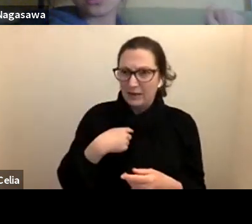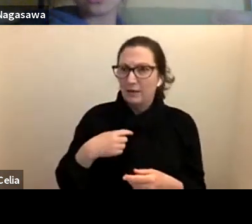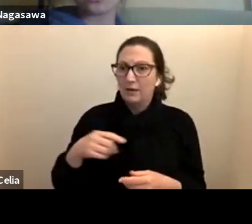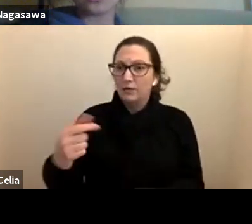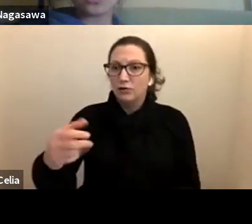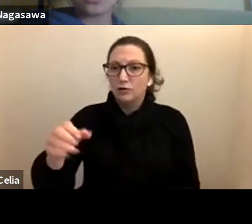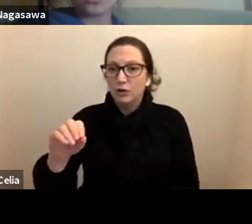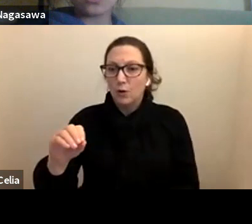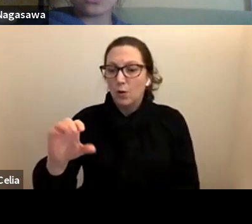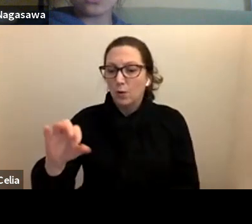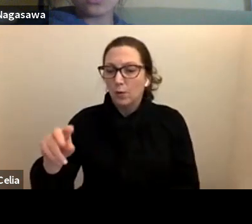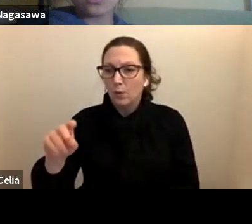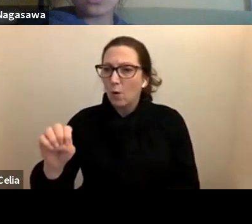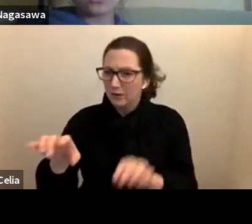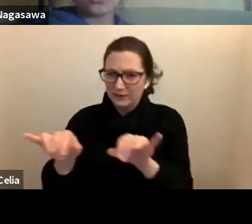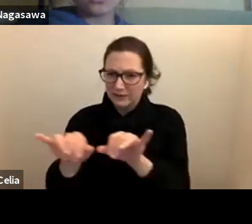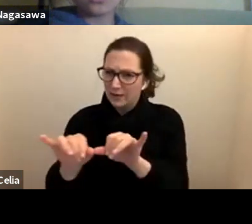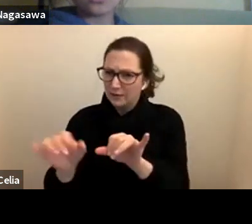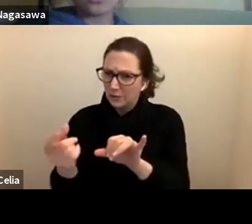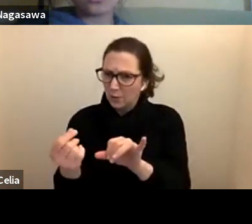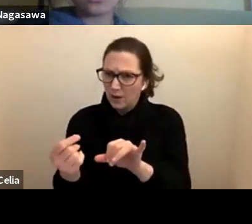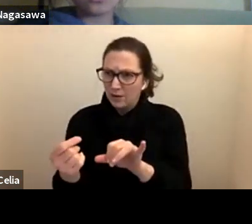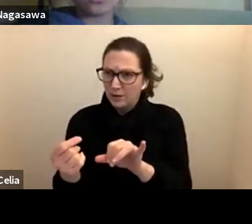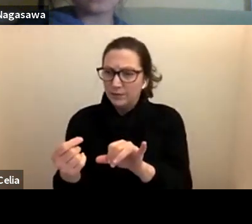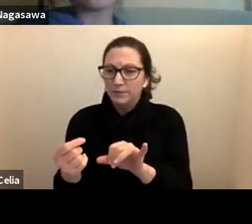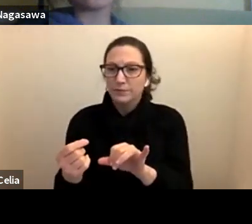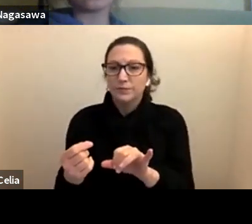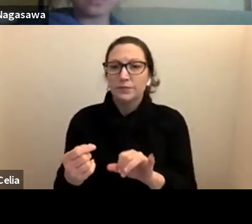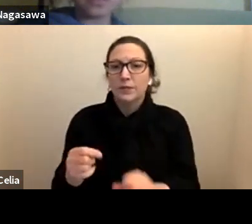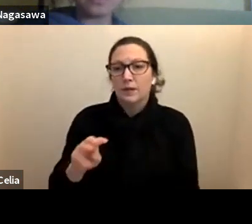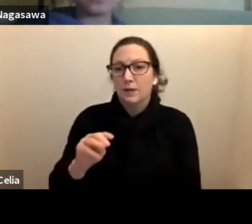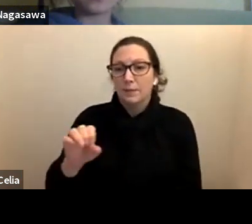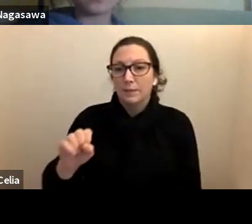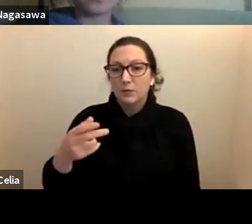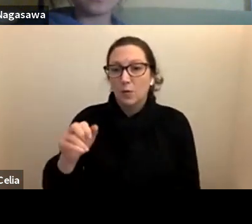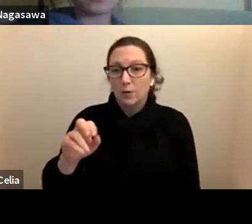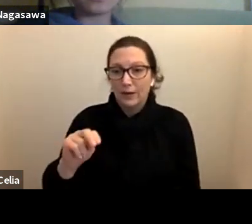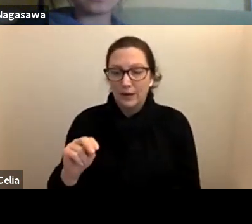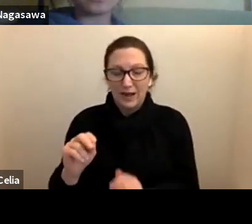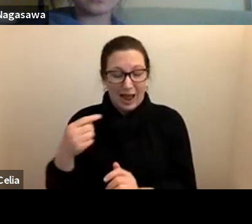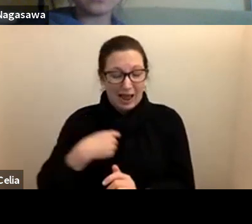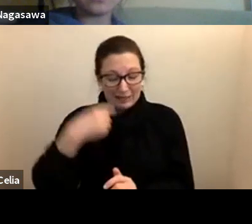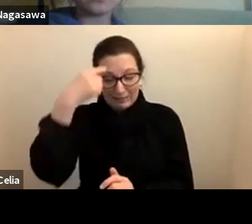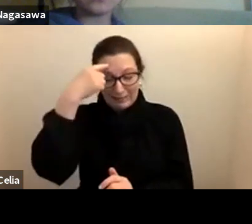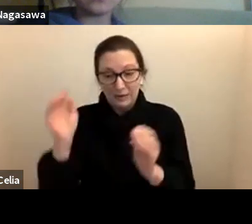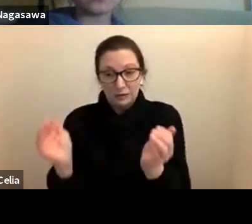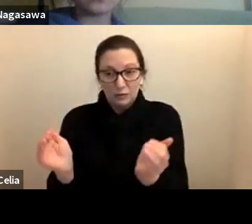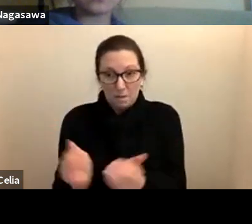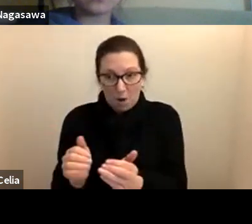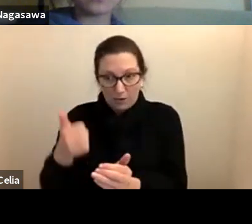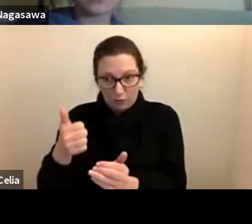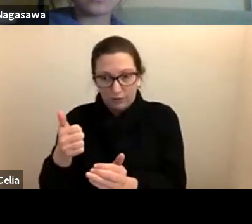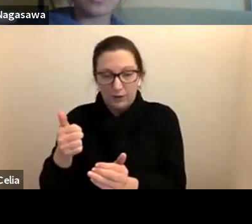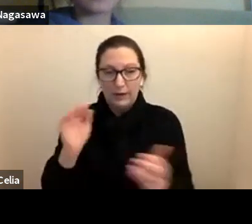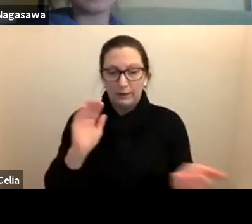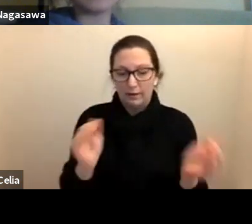Codes? My understanding is they are smaller than census tracts, and I can get the precise